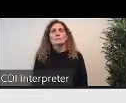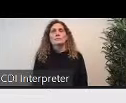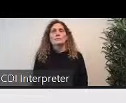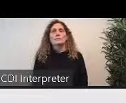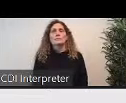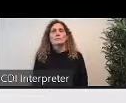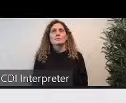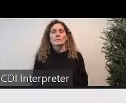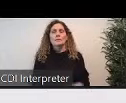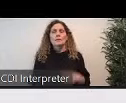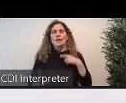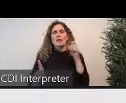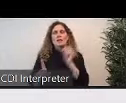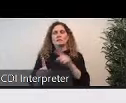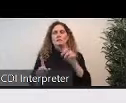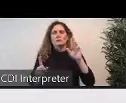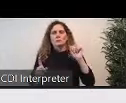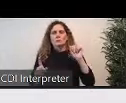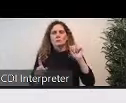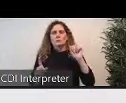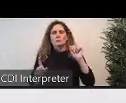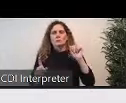about expanding vaccinations to more people?